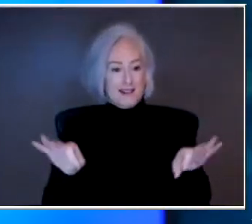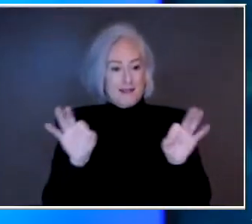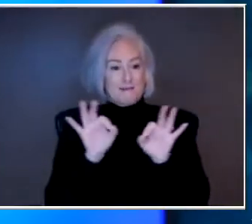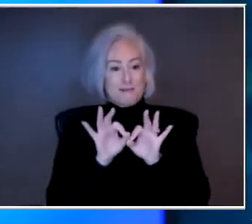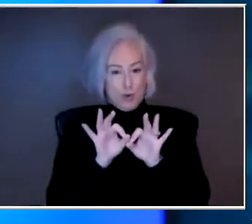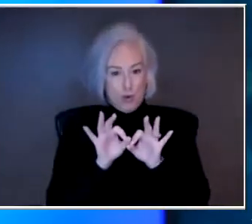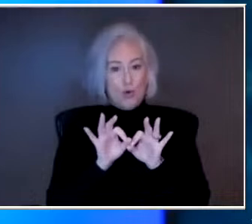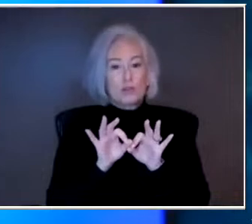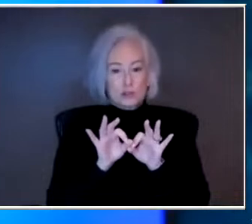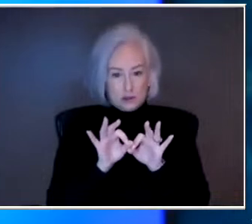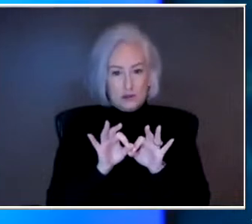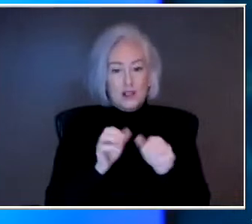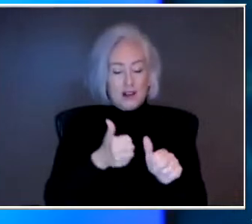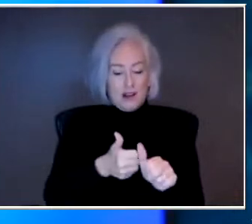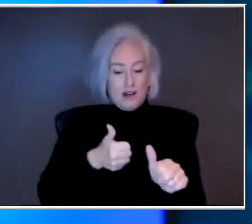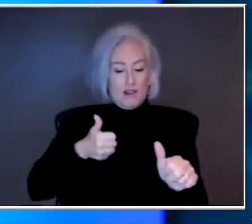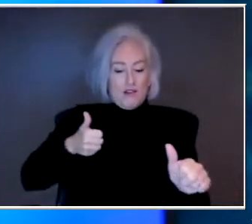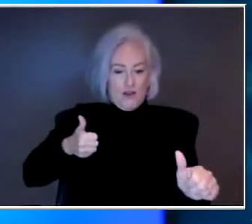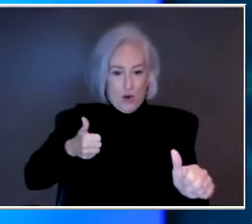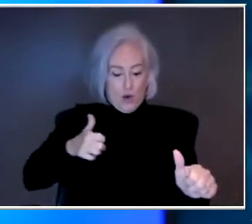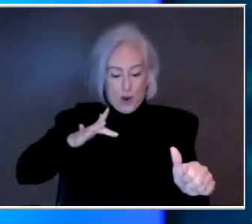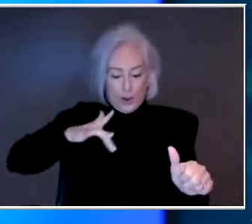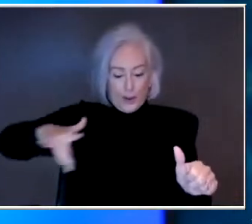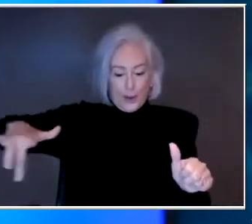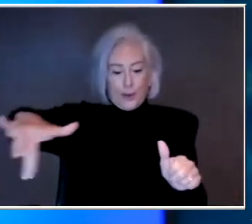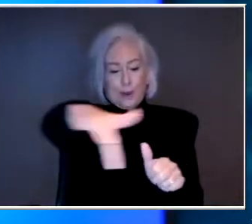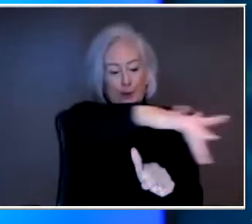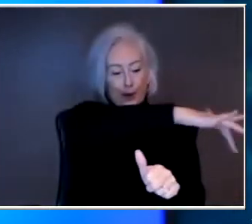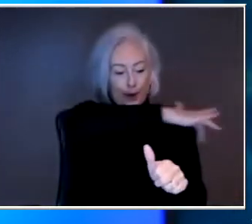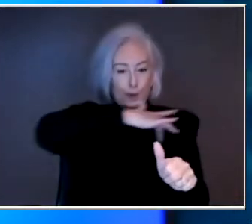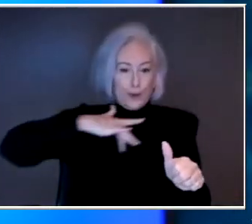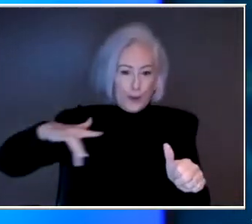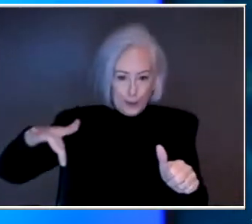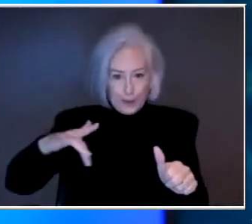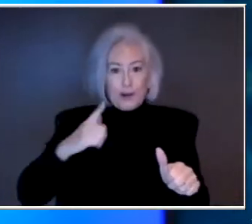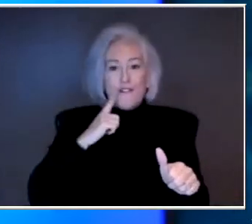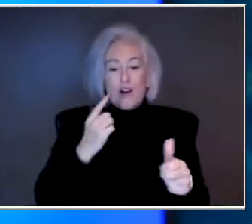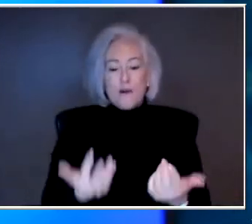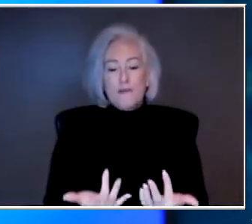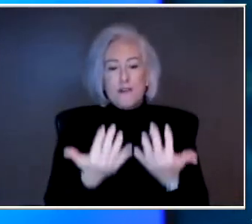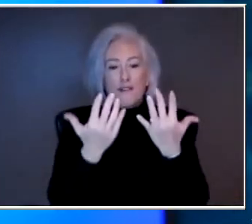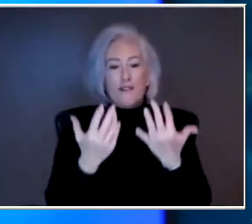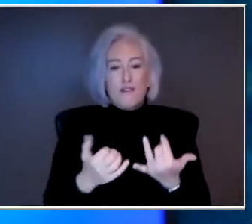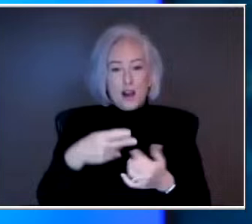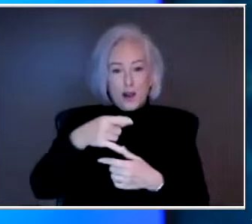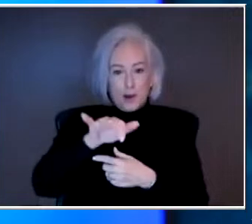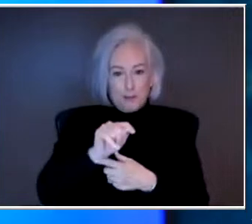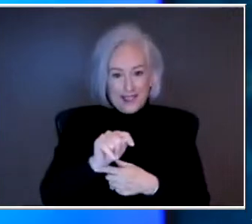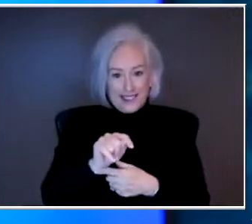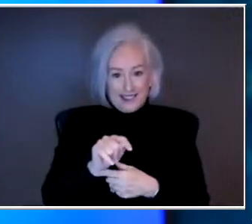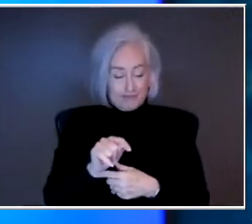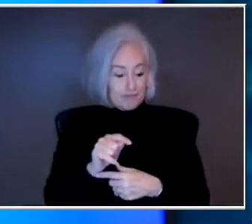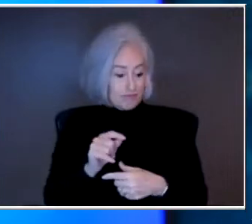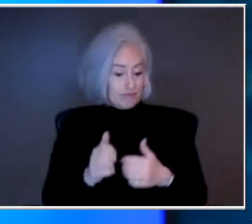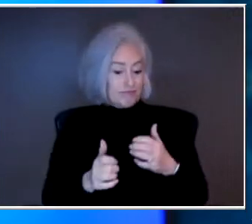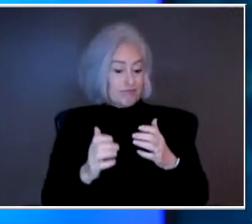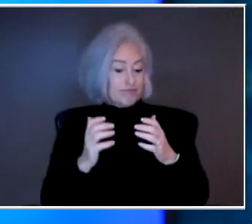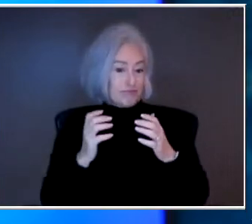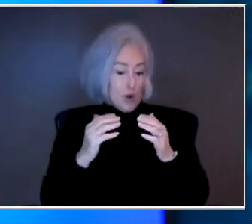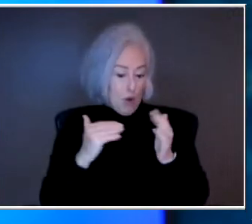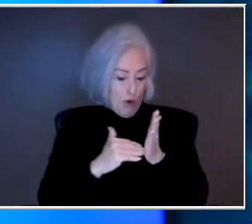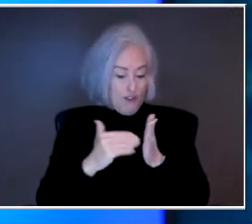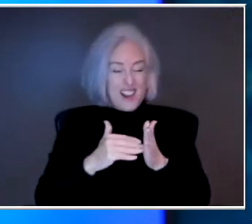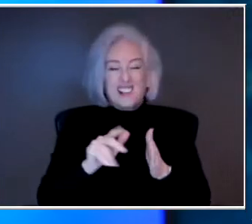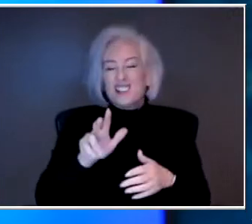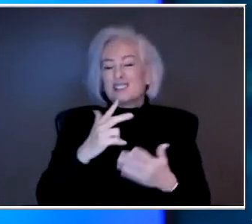open flame, you need to keep a clear space around it, generally about 3 feet. Kids think it's really cool, and you need to keep all kids